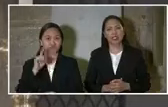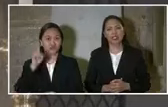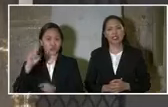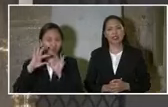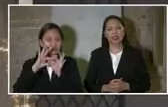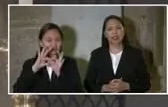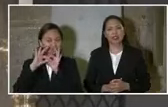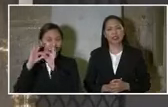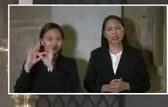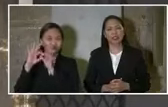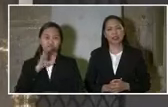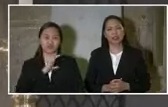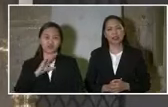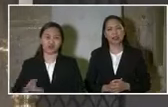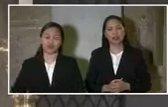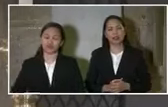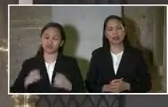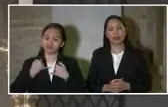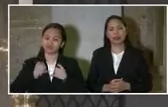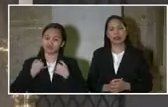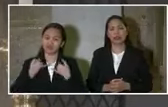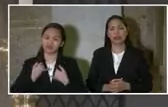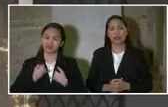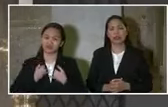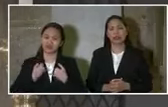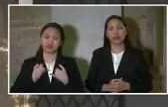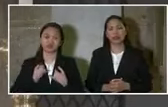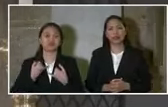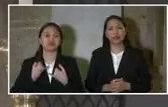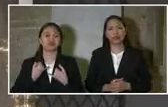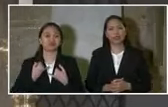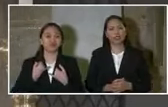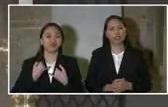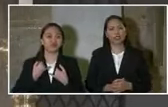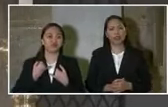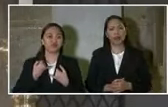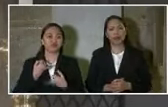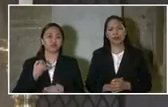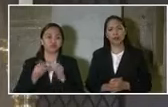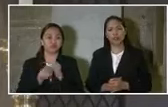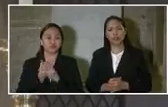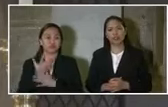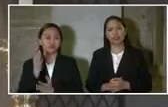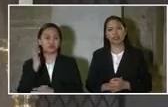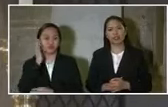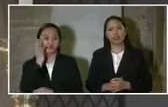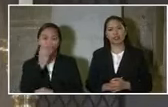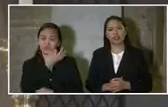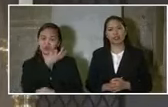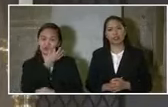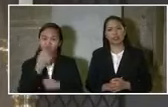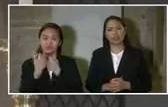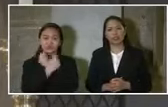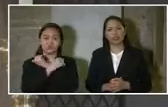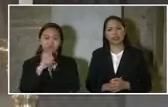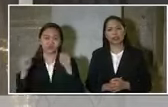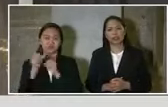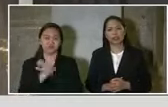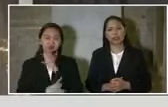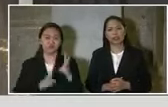Christ, we may joyfully bear fruit for the salvation of the world, through